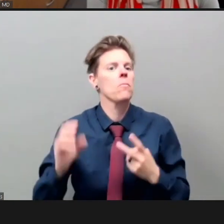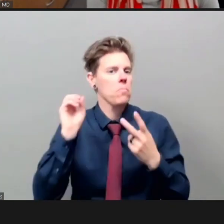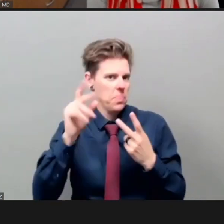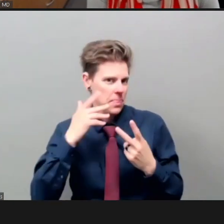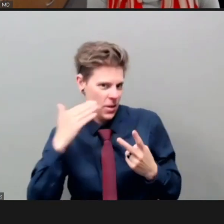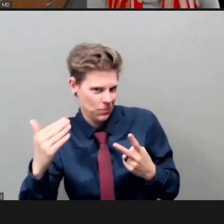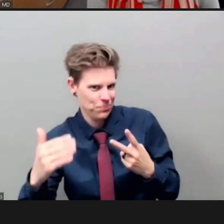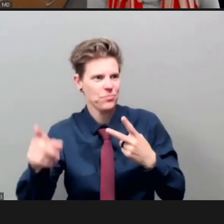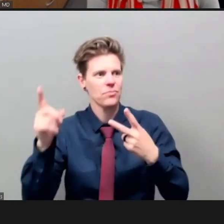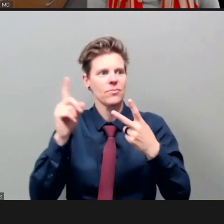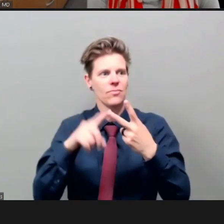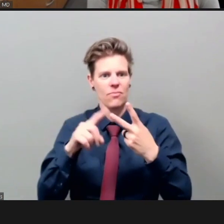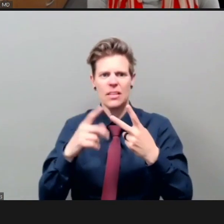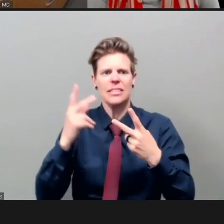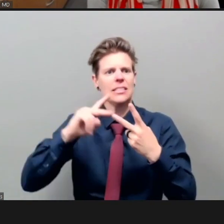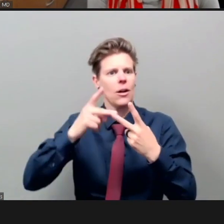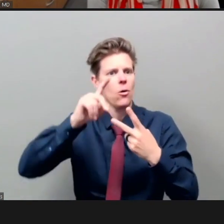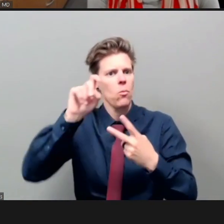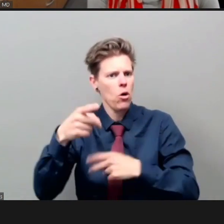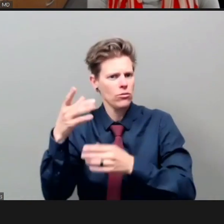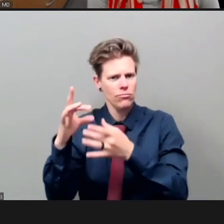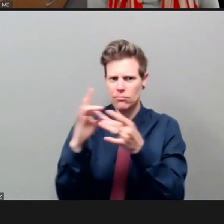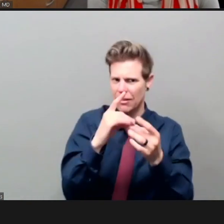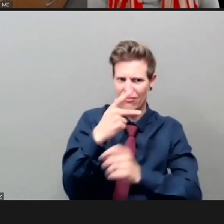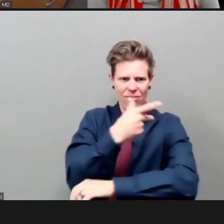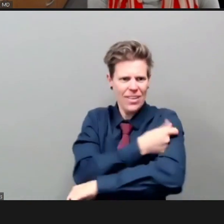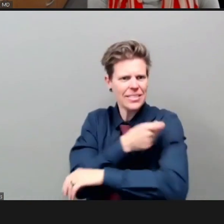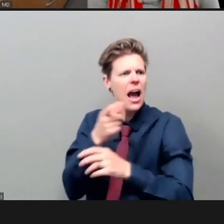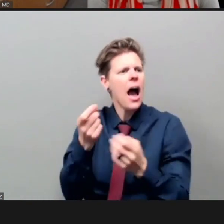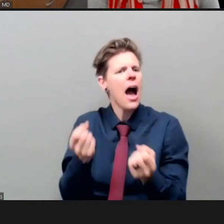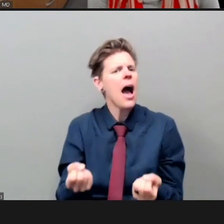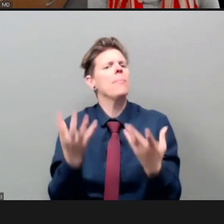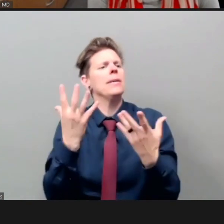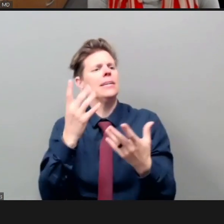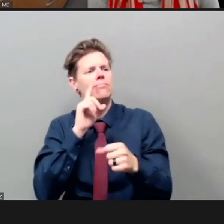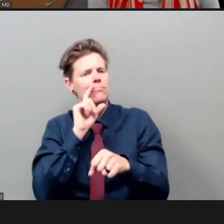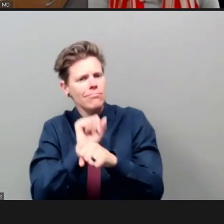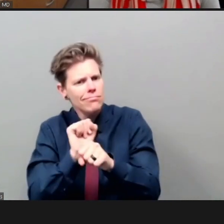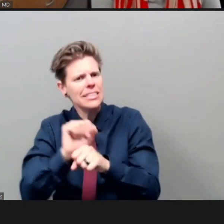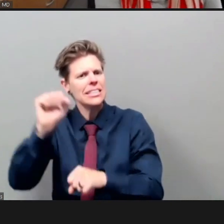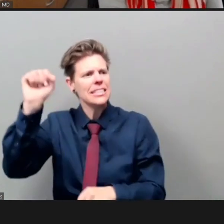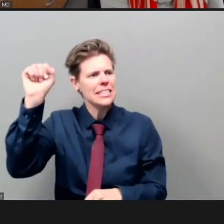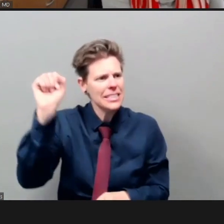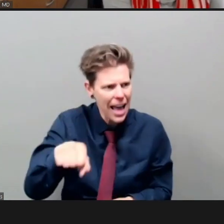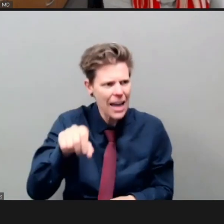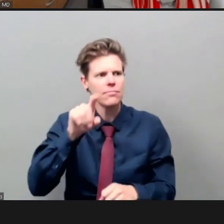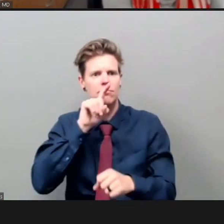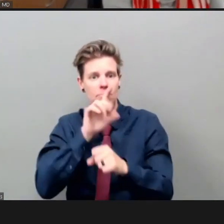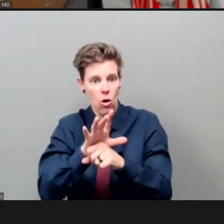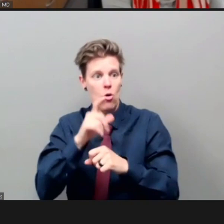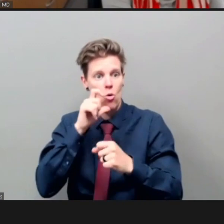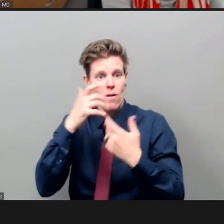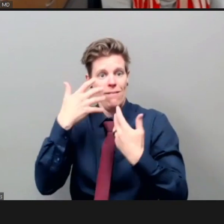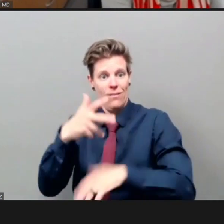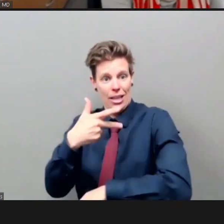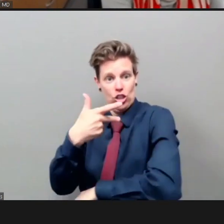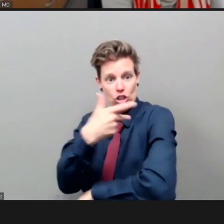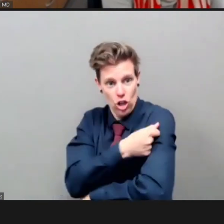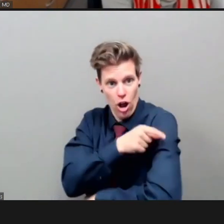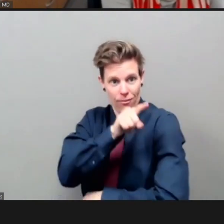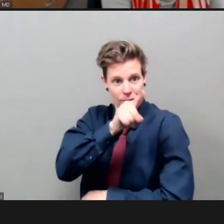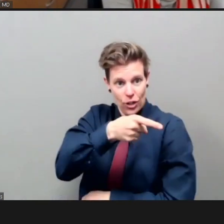related. Can you tell us how many confirmed COVID cases there are among fully vaccinated New Mexicans? Were any